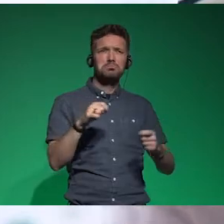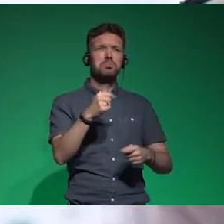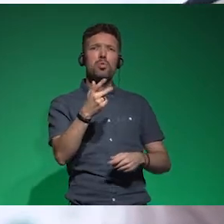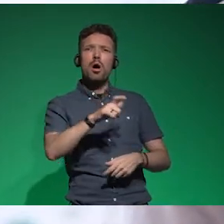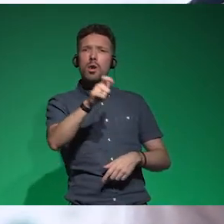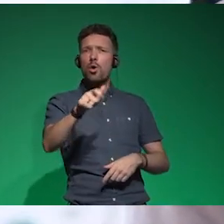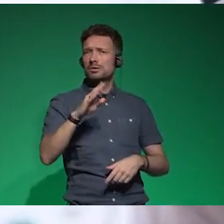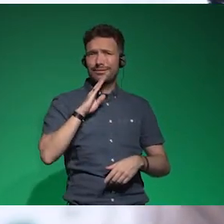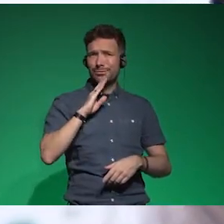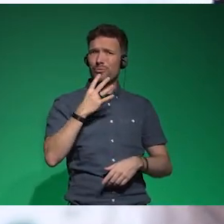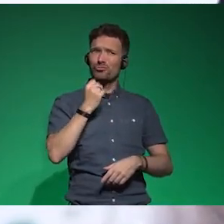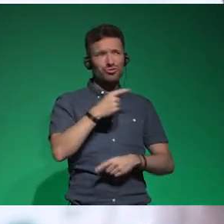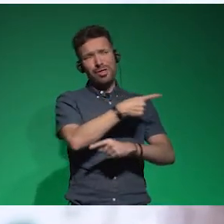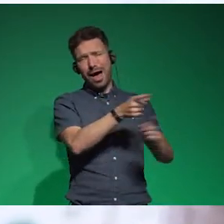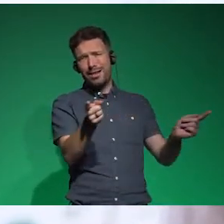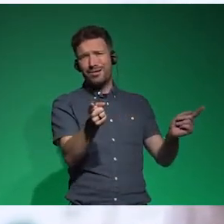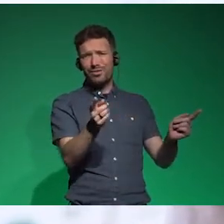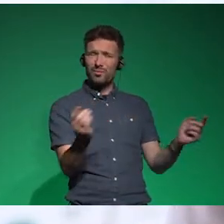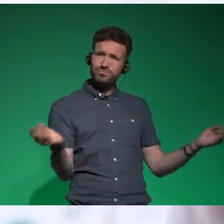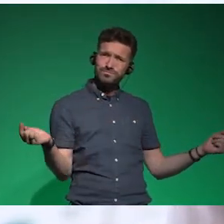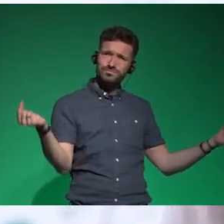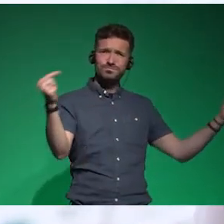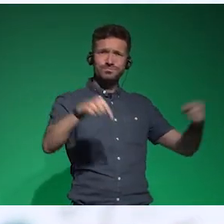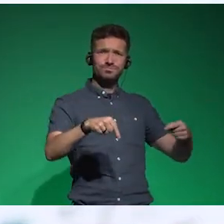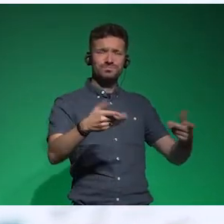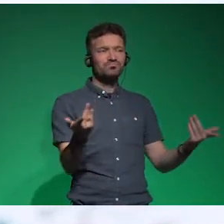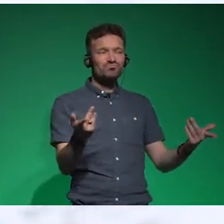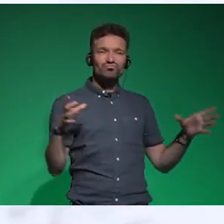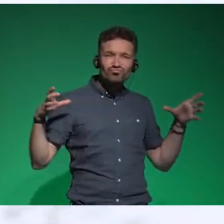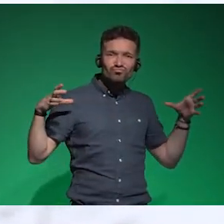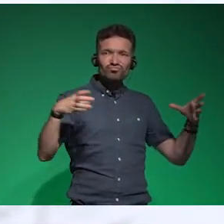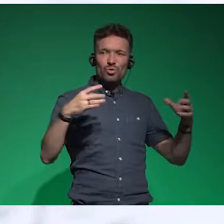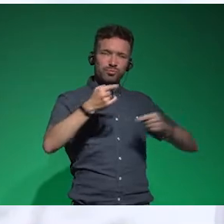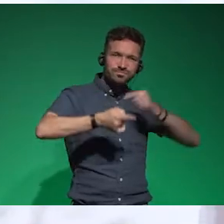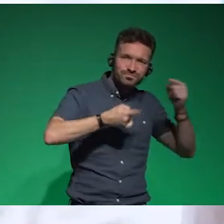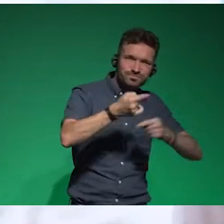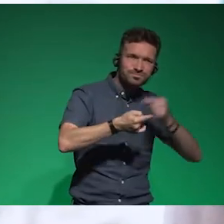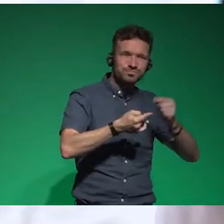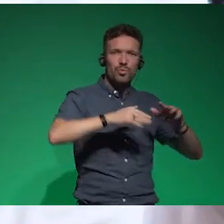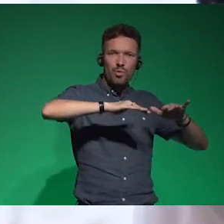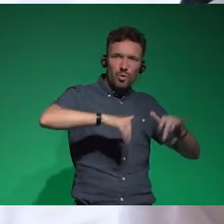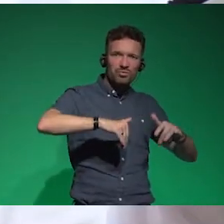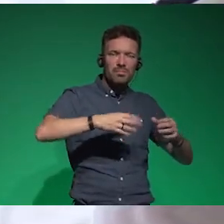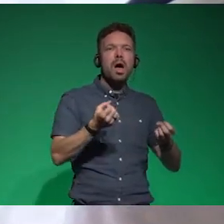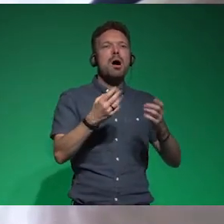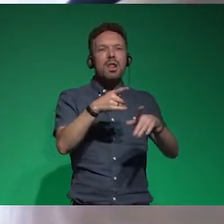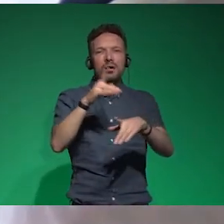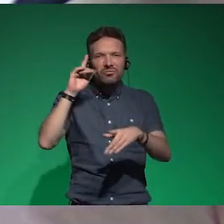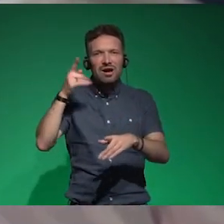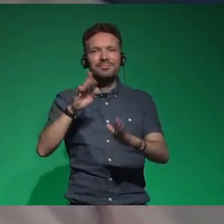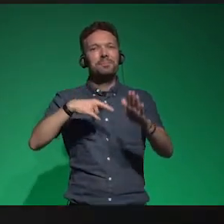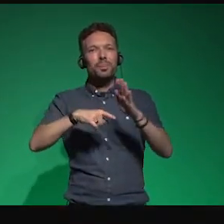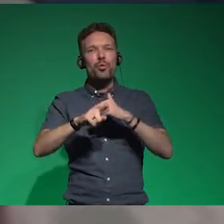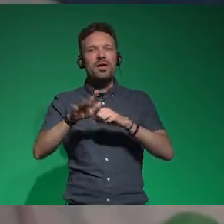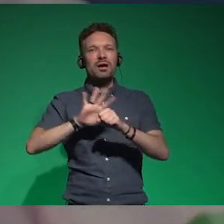the pandemic we need to slow it down. But next year we plan to have one more, right? No, two. Two, okay.